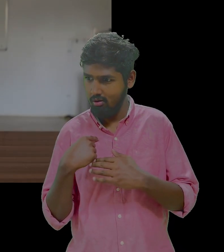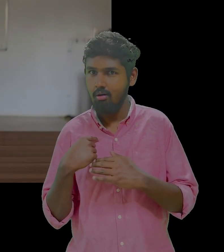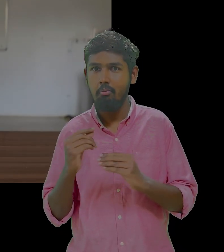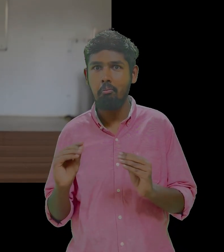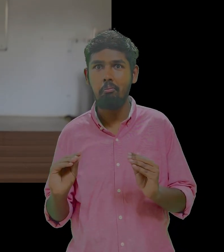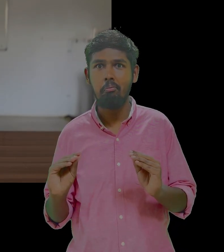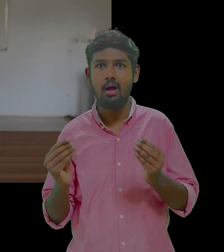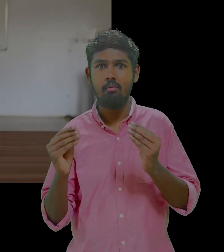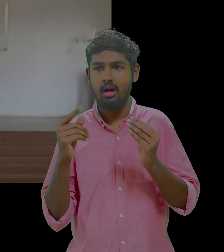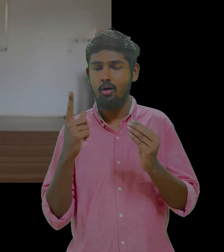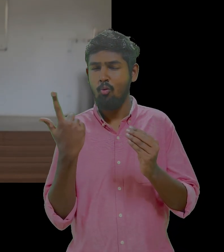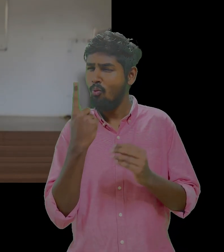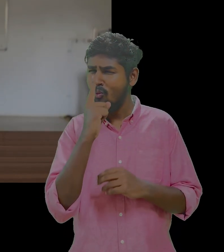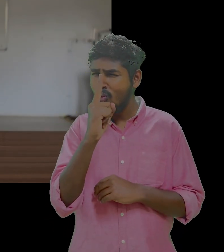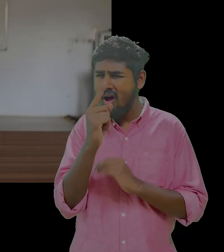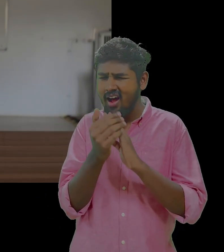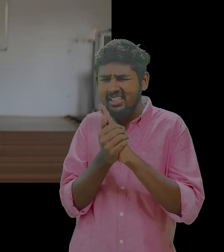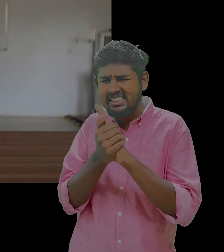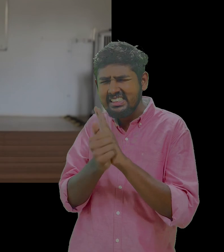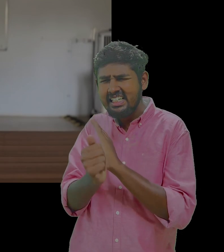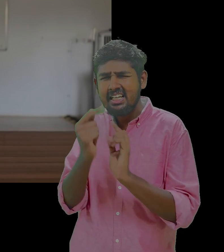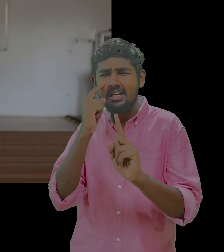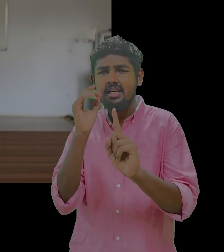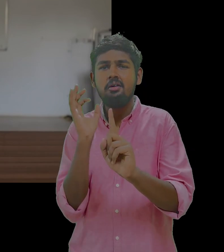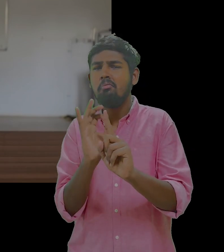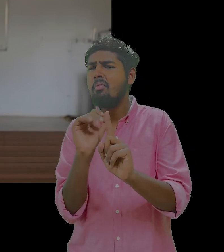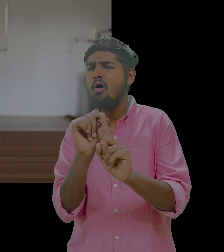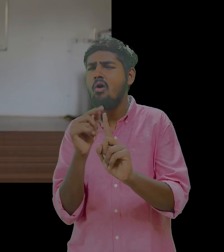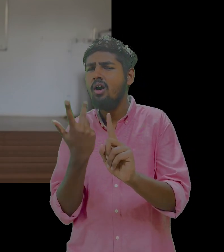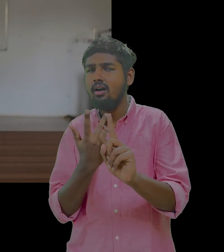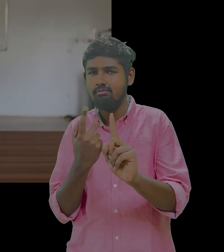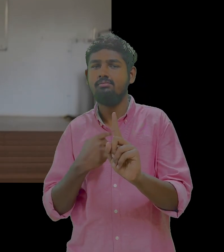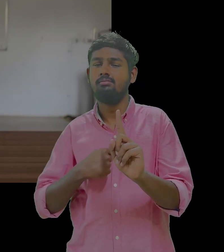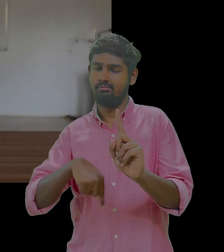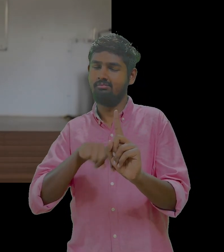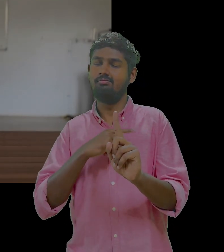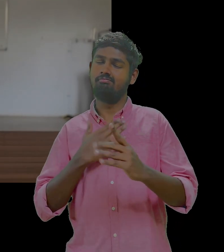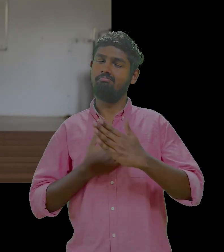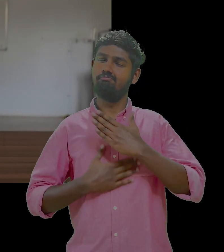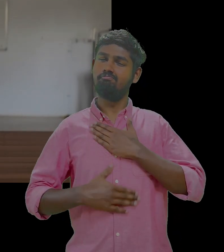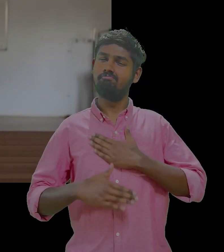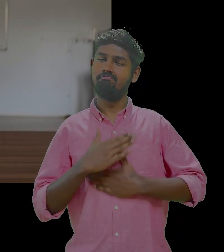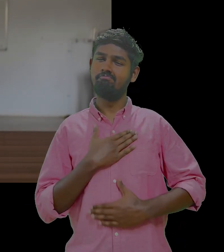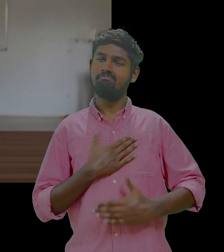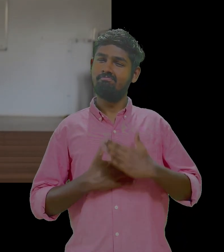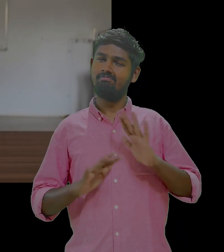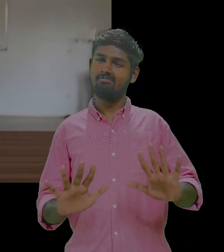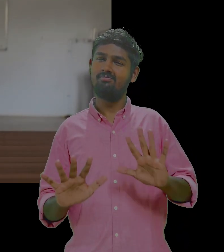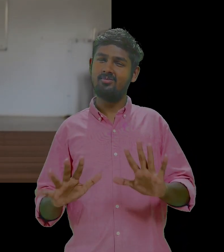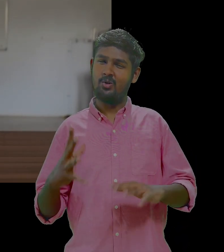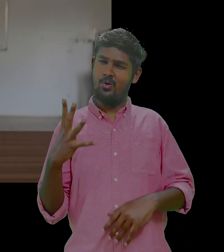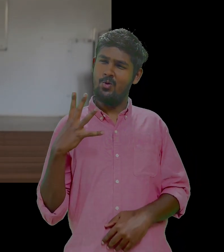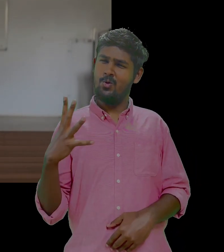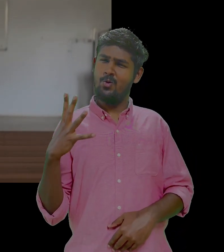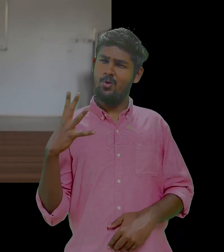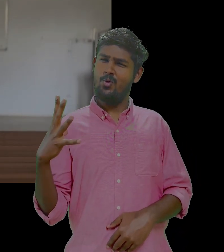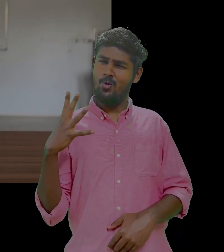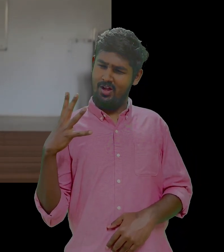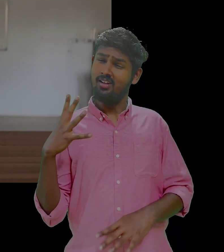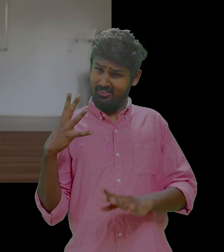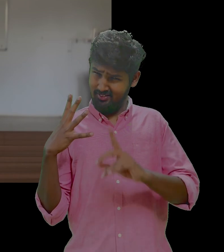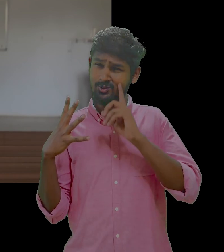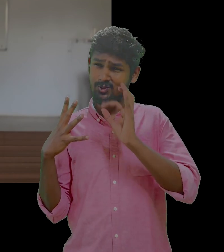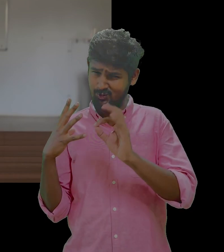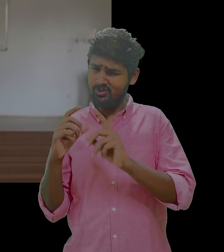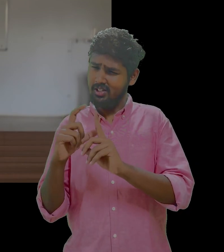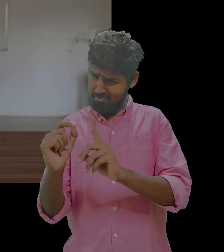this? I think this is what happens. A lot of times we succeed, sometimes we don't succeed. But I think I wanted to, talk